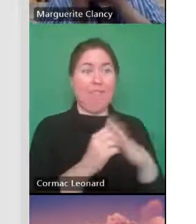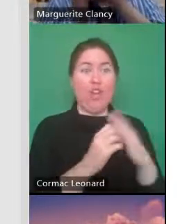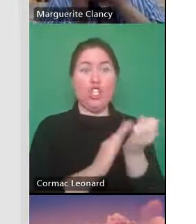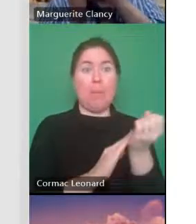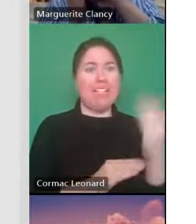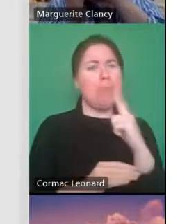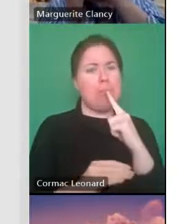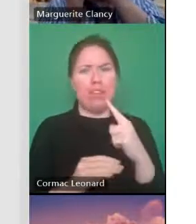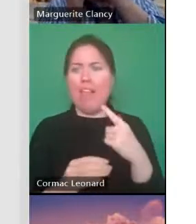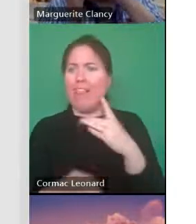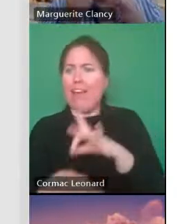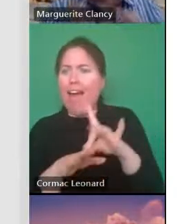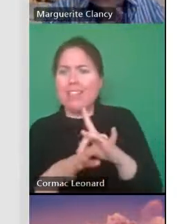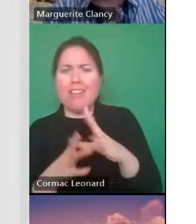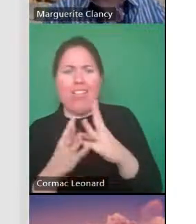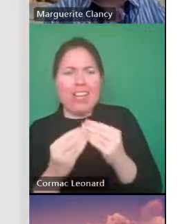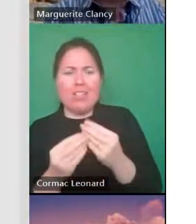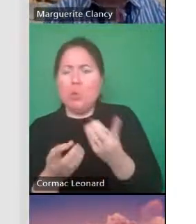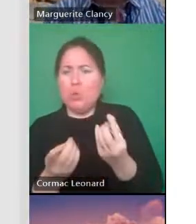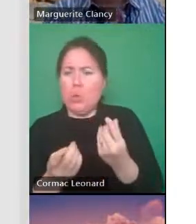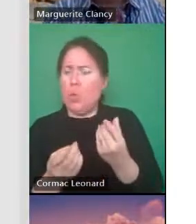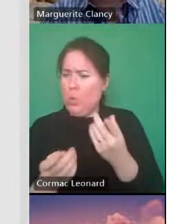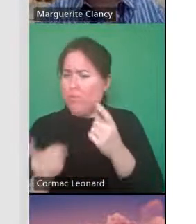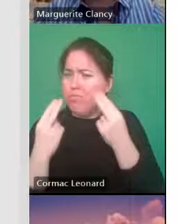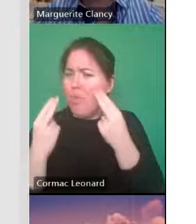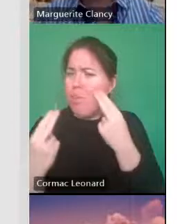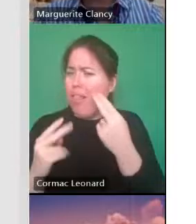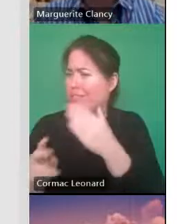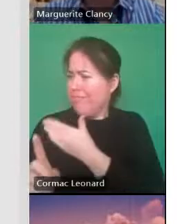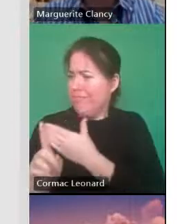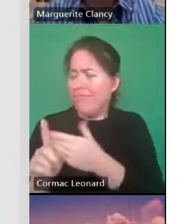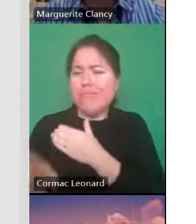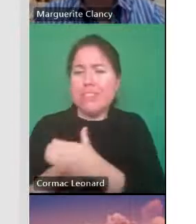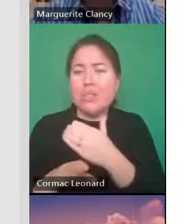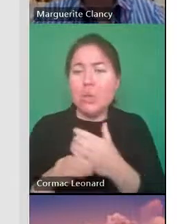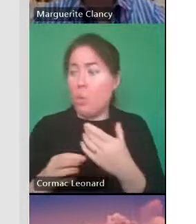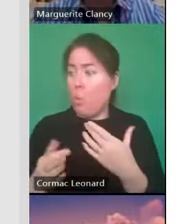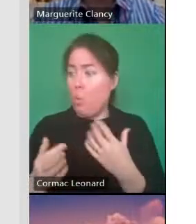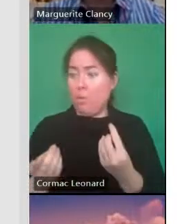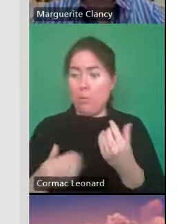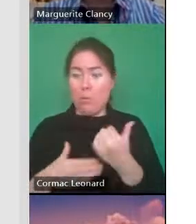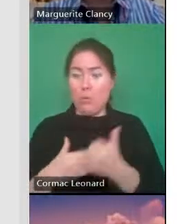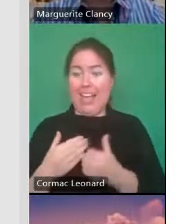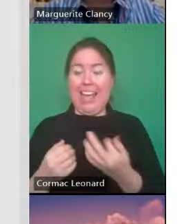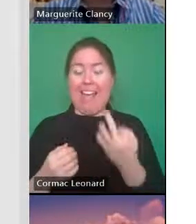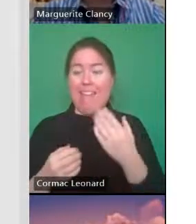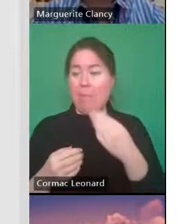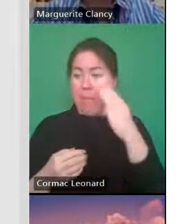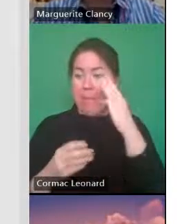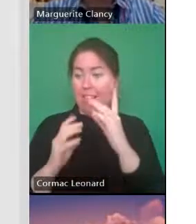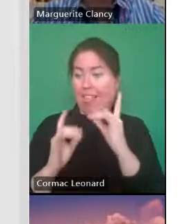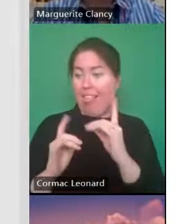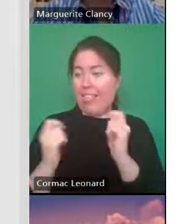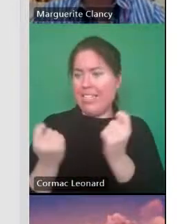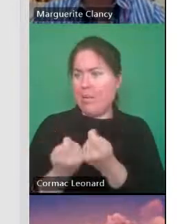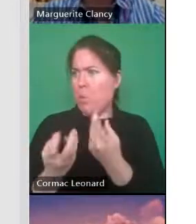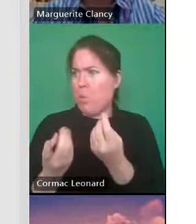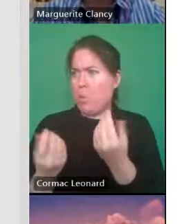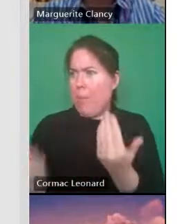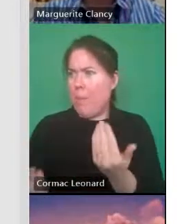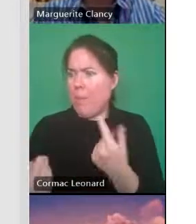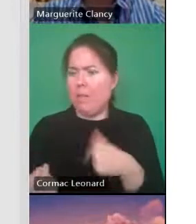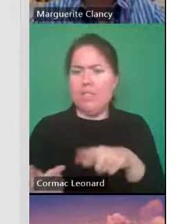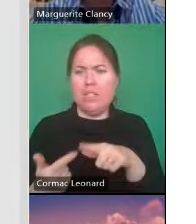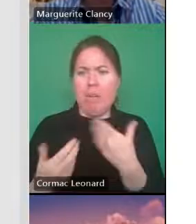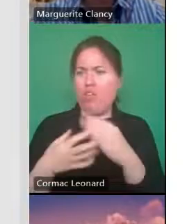submitting referrals. What do you do today if you're in a mental health team? What's your relationship